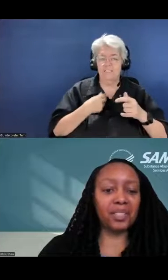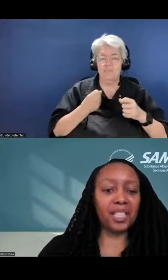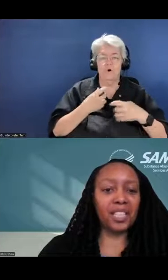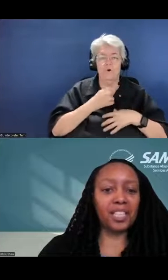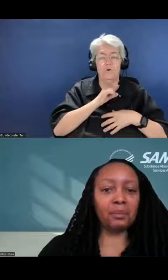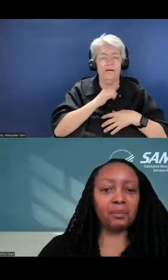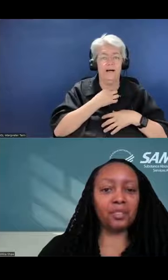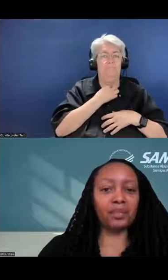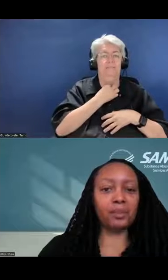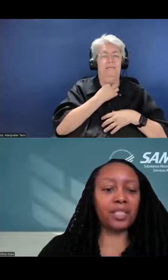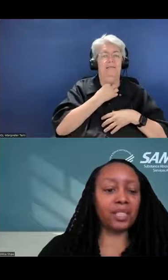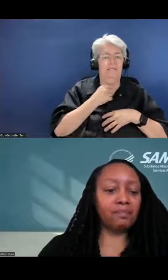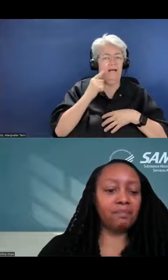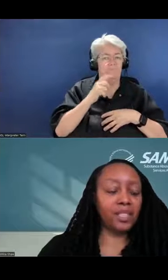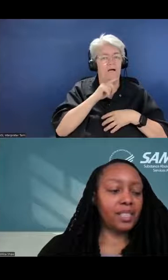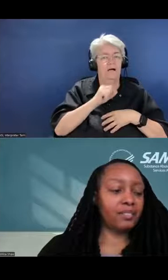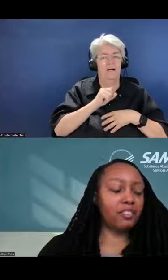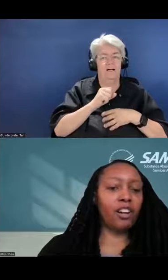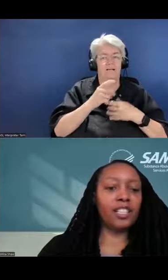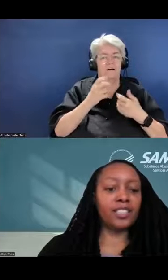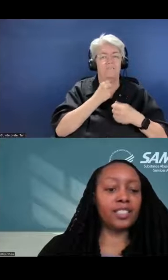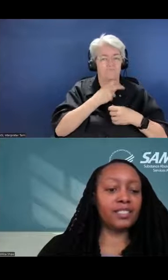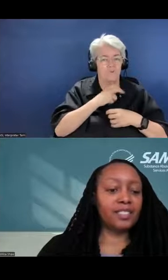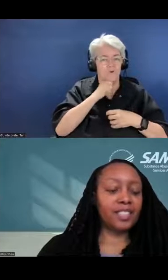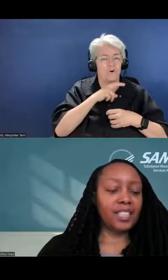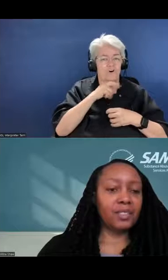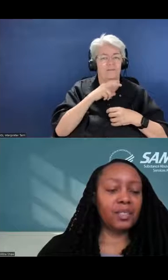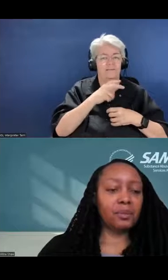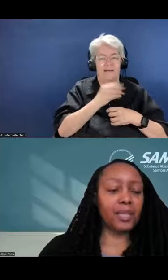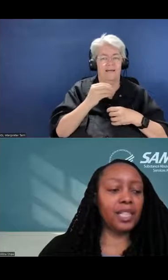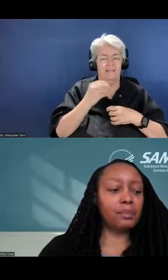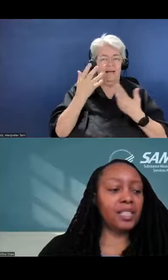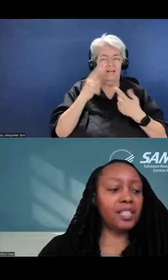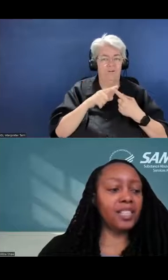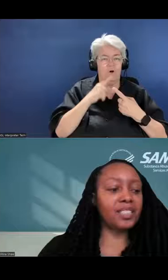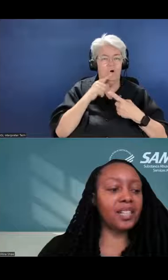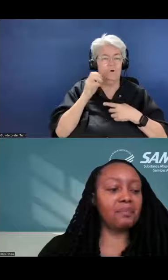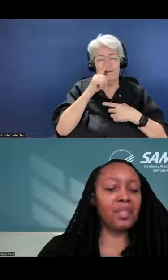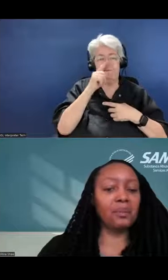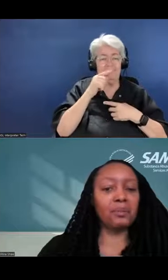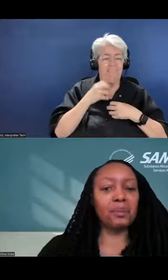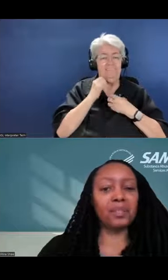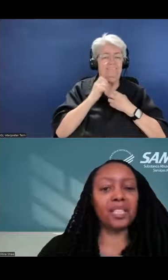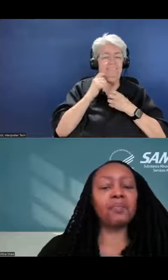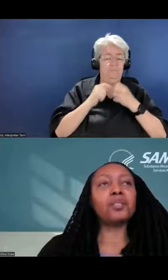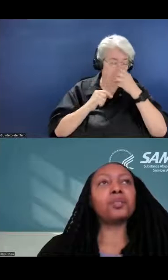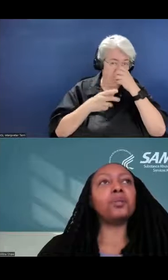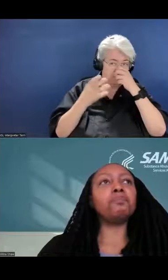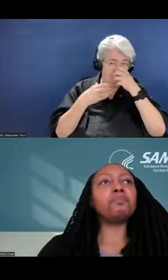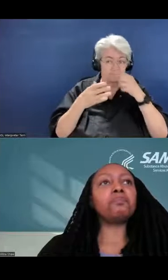for sounding like a cross between a frog and a, I don't know, squeakiness, but nonetheless, we will